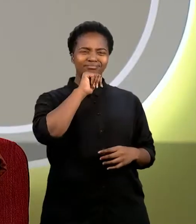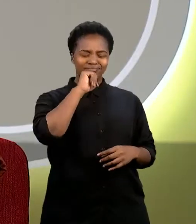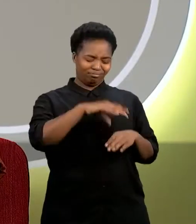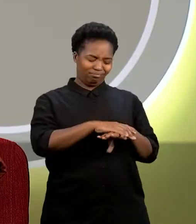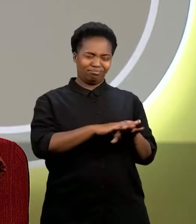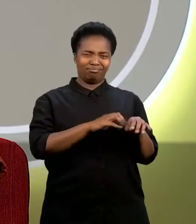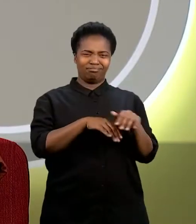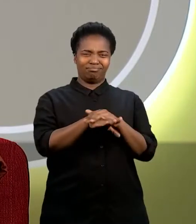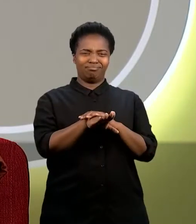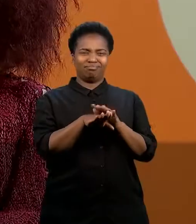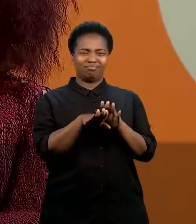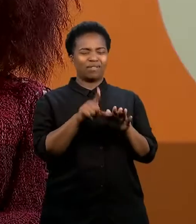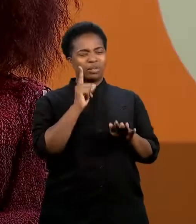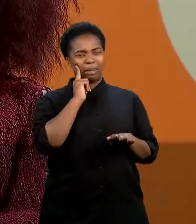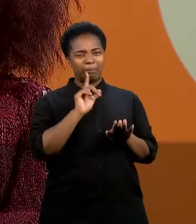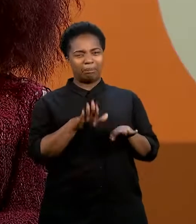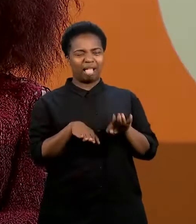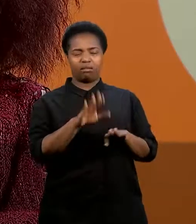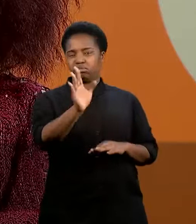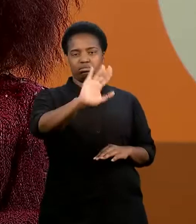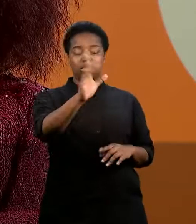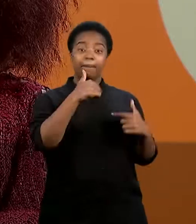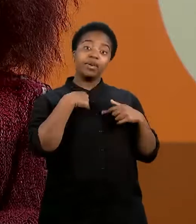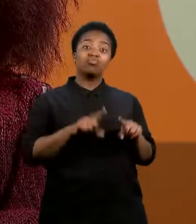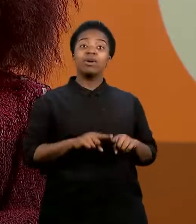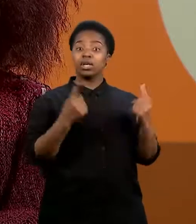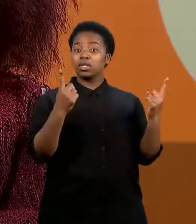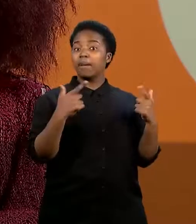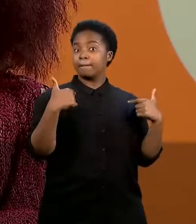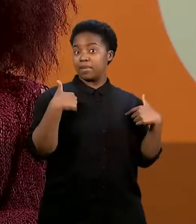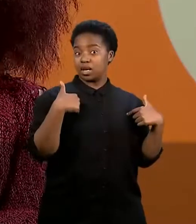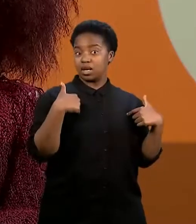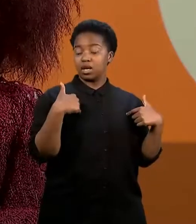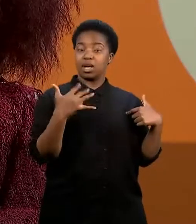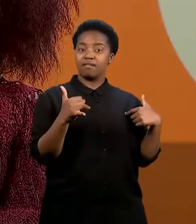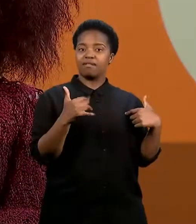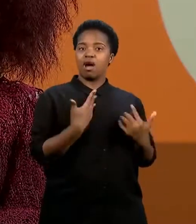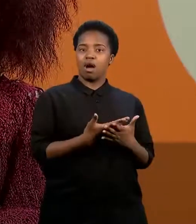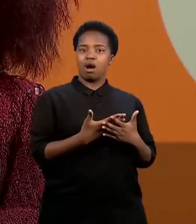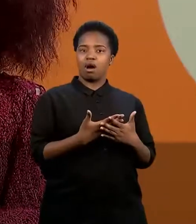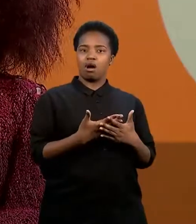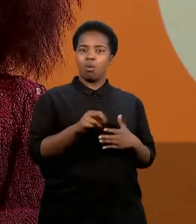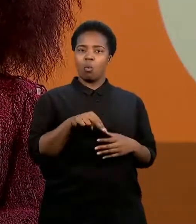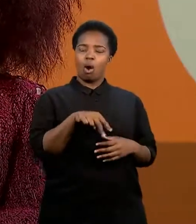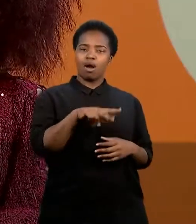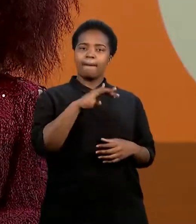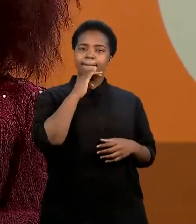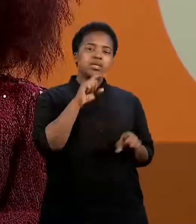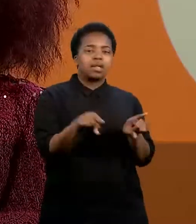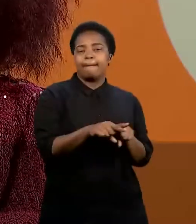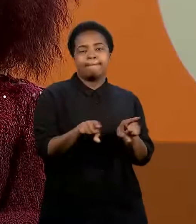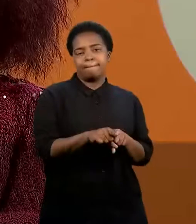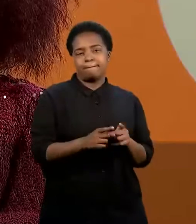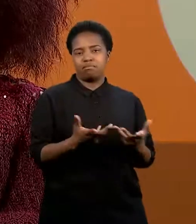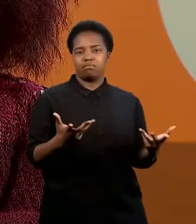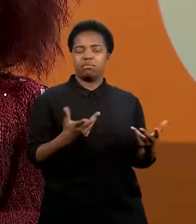socks and slippers and all that. So with me, it's different because like if I was to walk and what I am now, it will be more or less